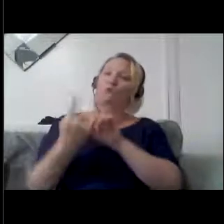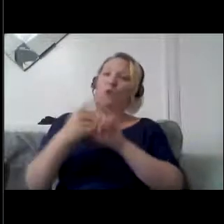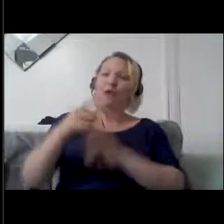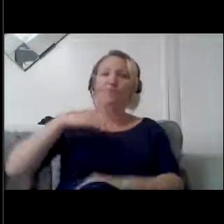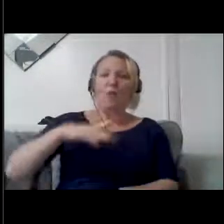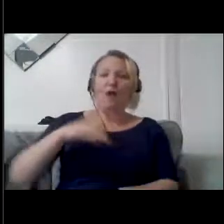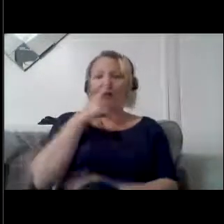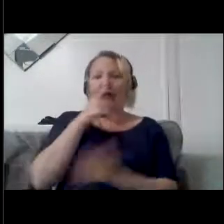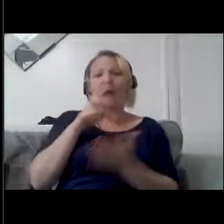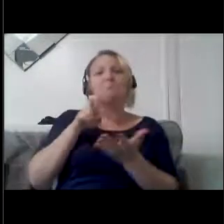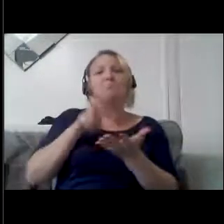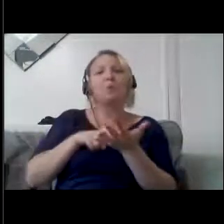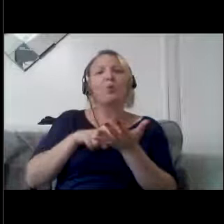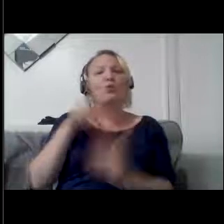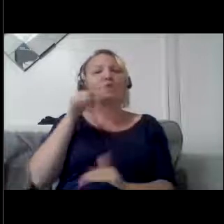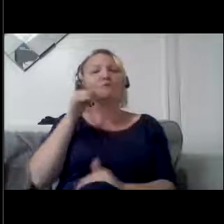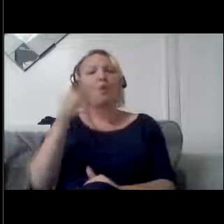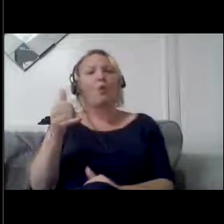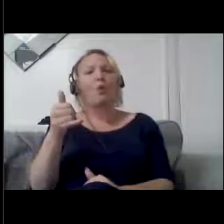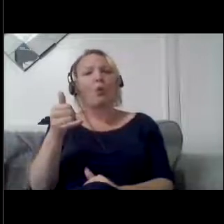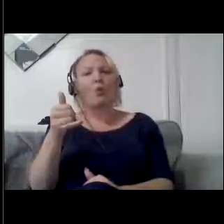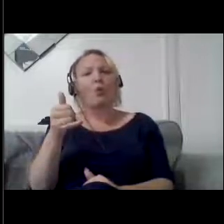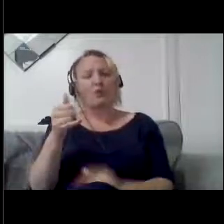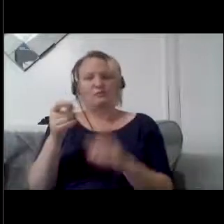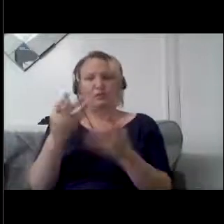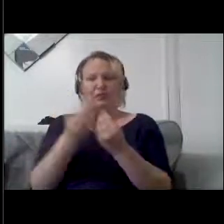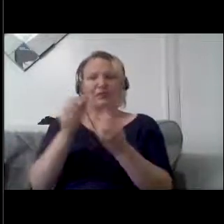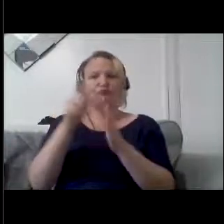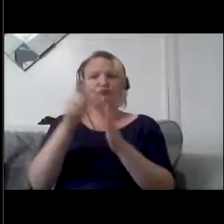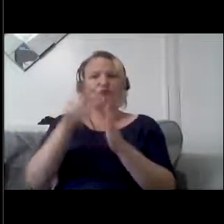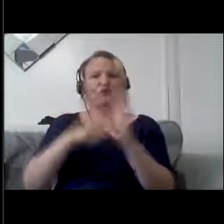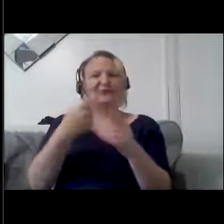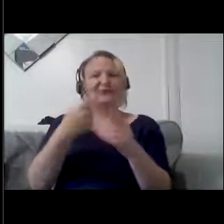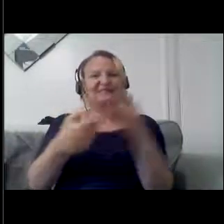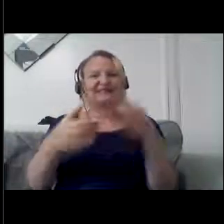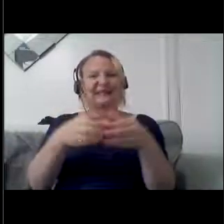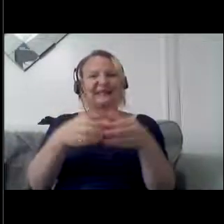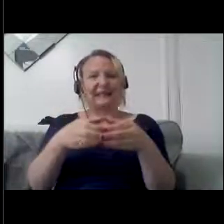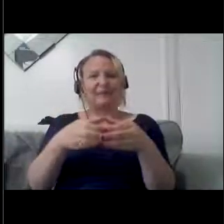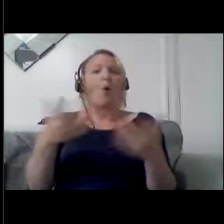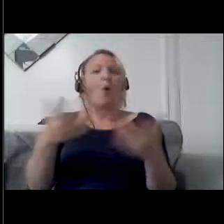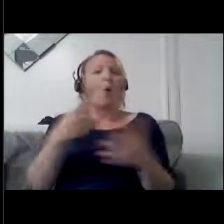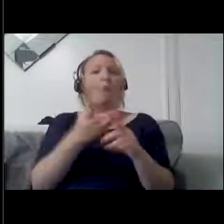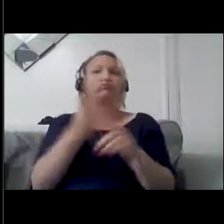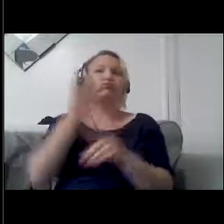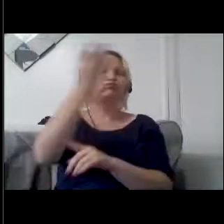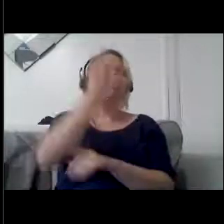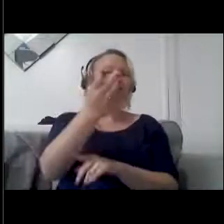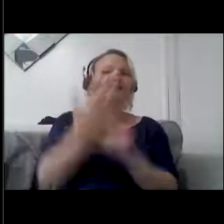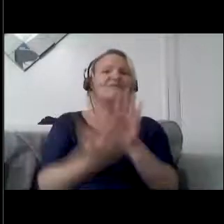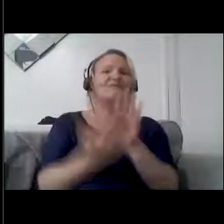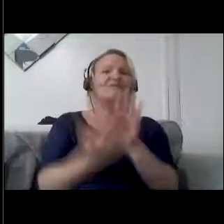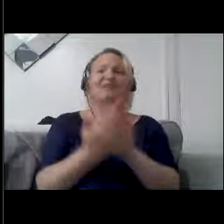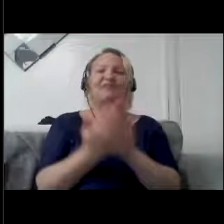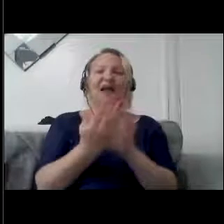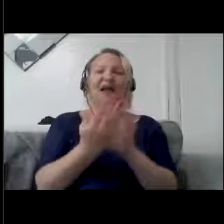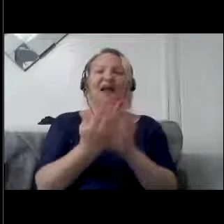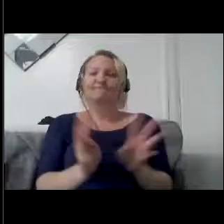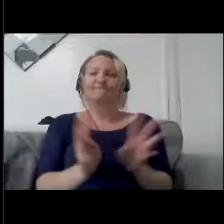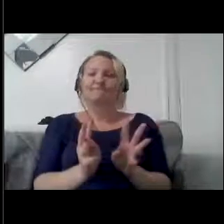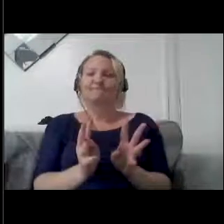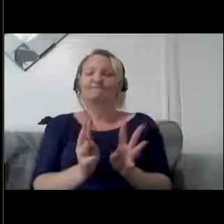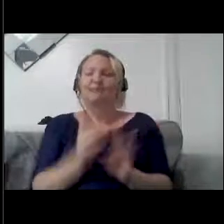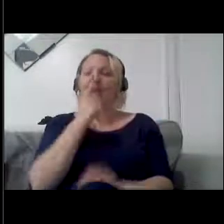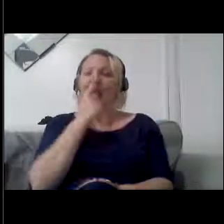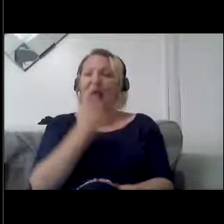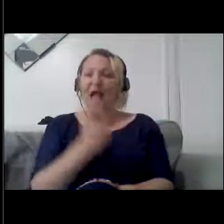telephone callback with a member of the project team or come along to one of our consultation events. All the consultation materials are